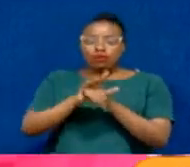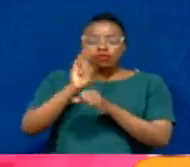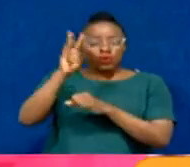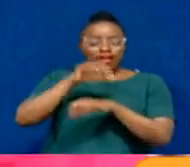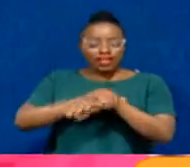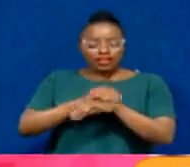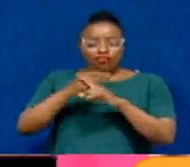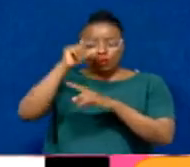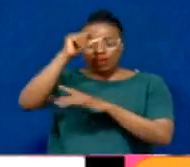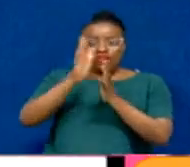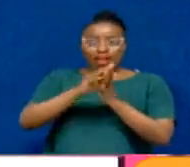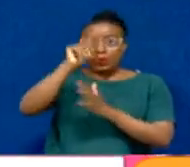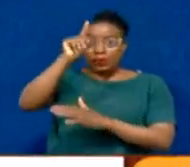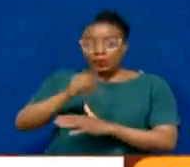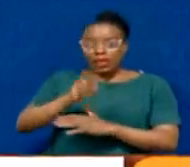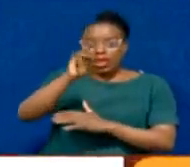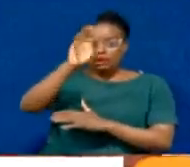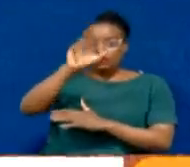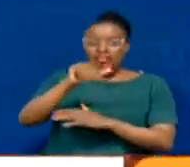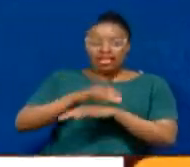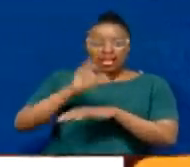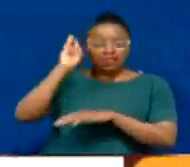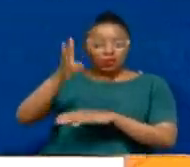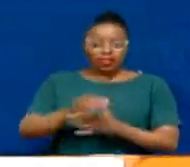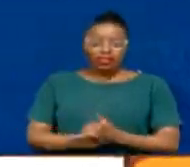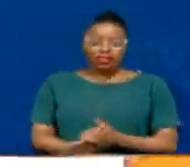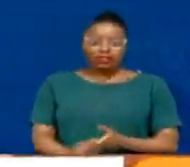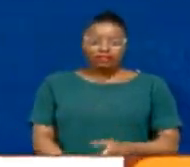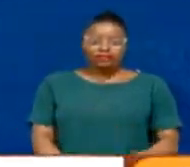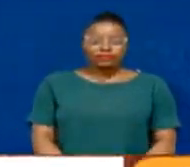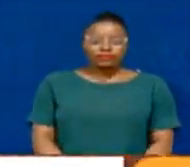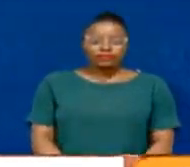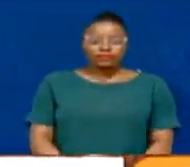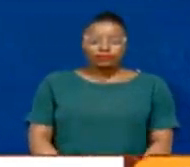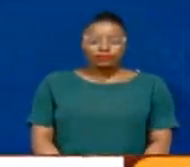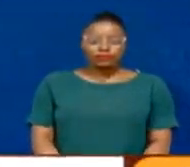most of the seats from the governor to the MCA. Martin Munene, Citizen TV.